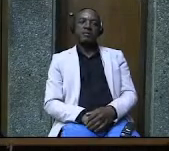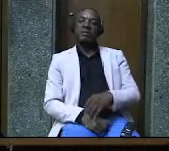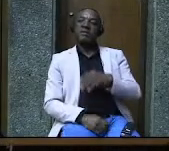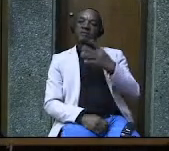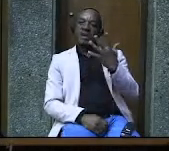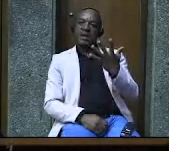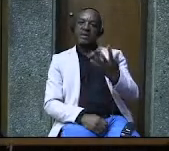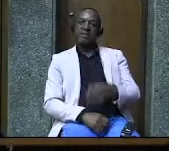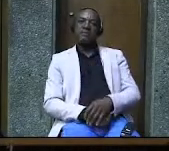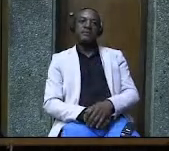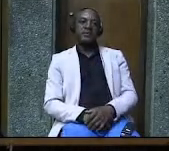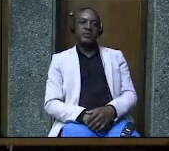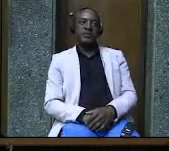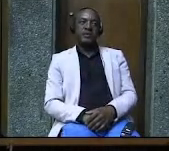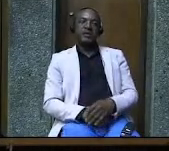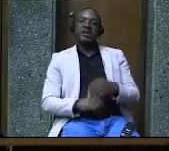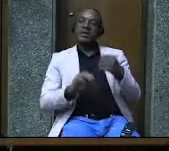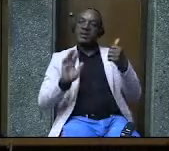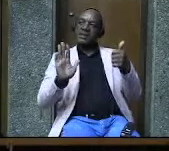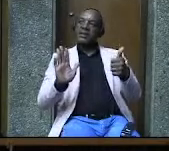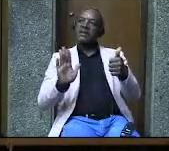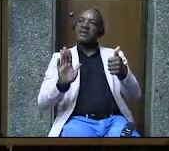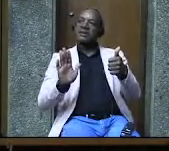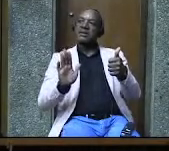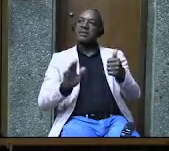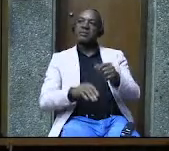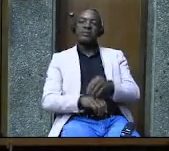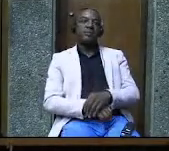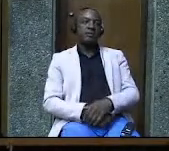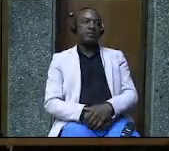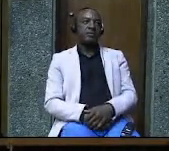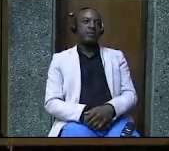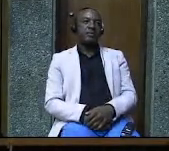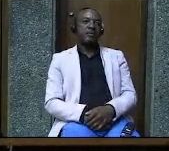Five, six, when